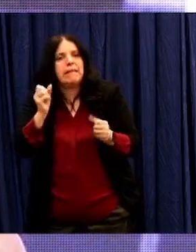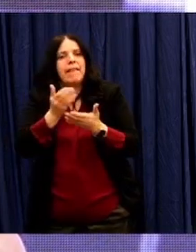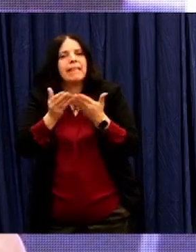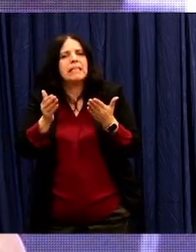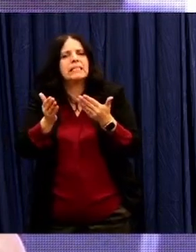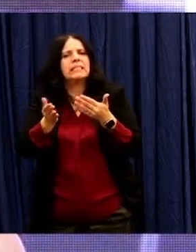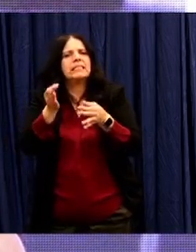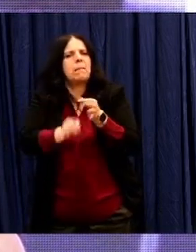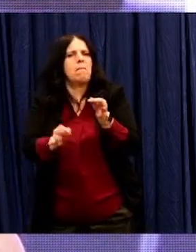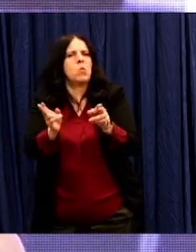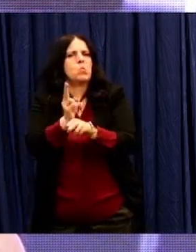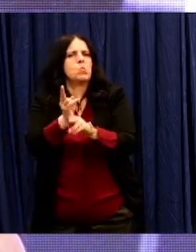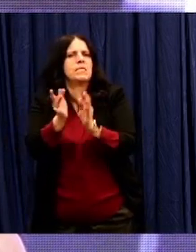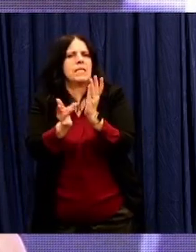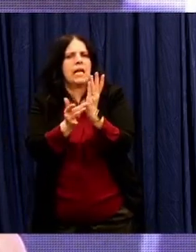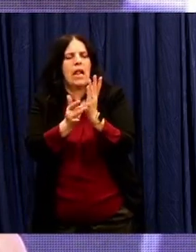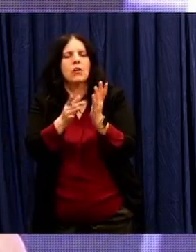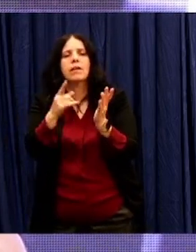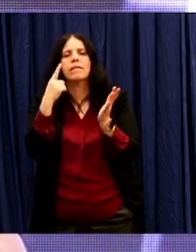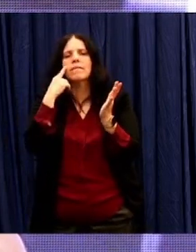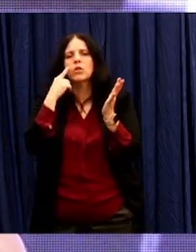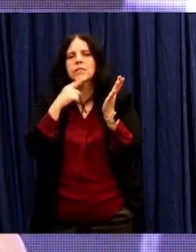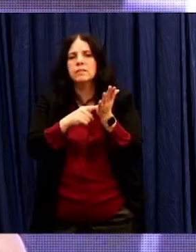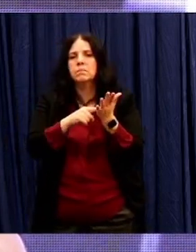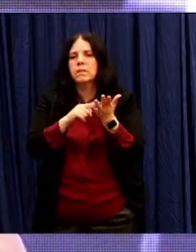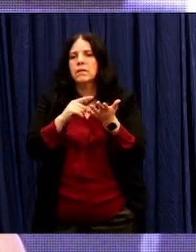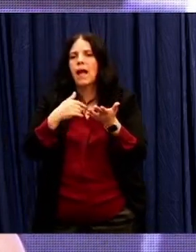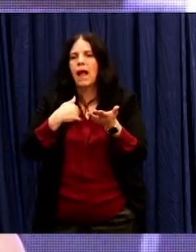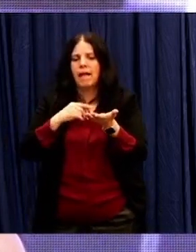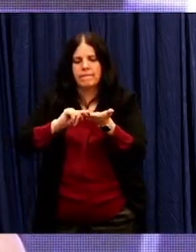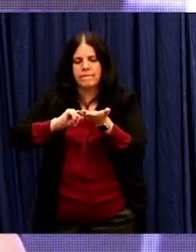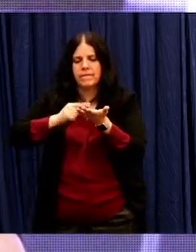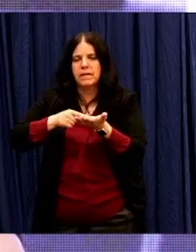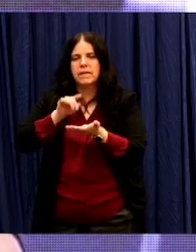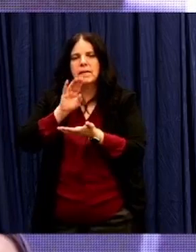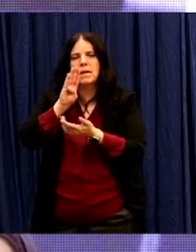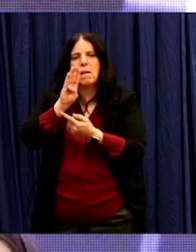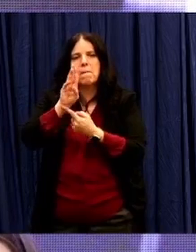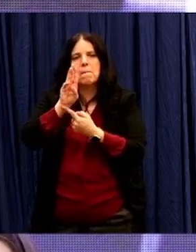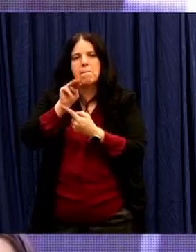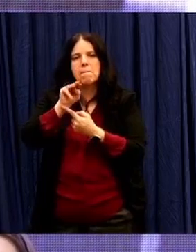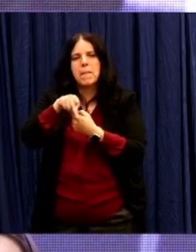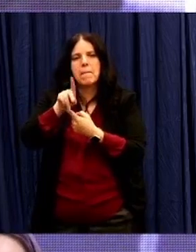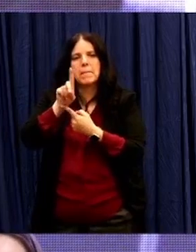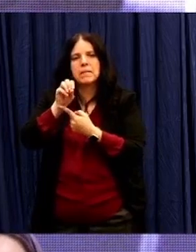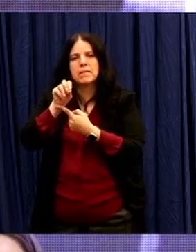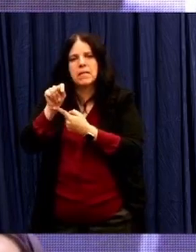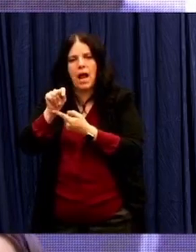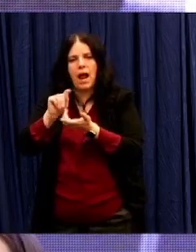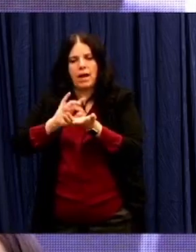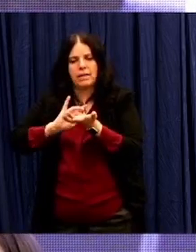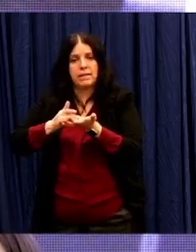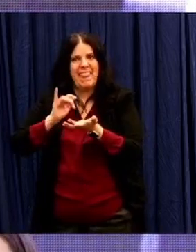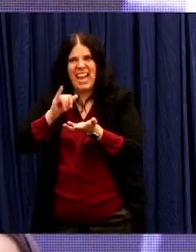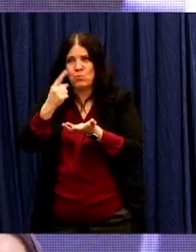things. For example, bump dots. Some of my favorite pieces of AT.